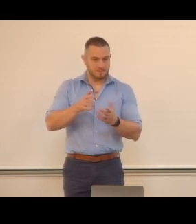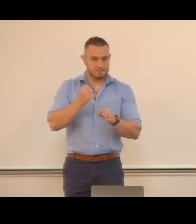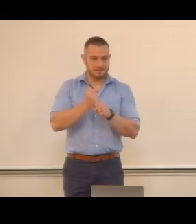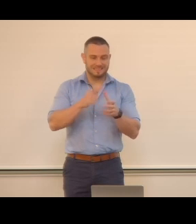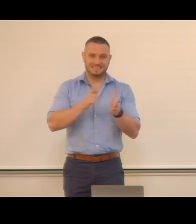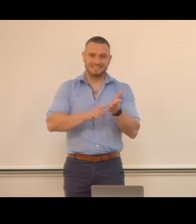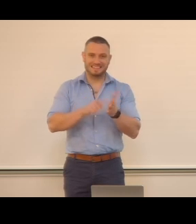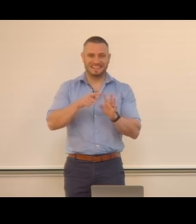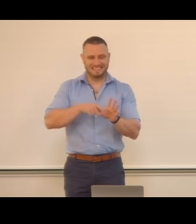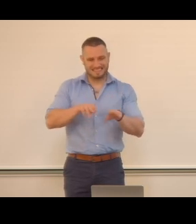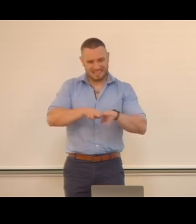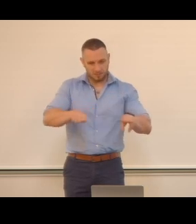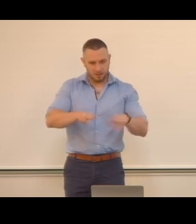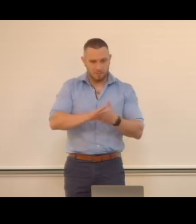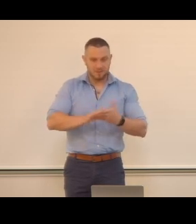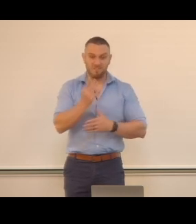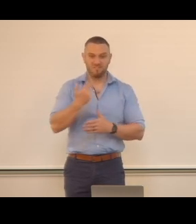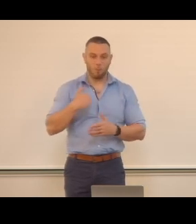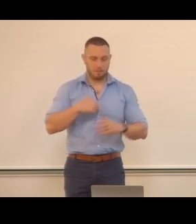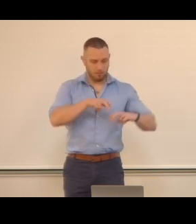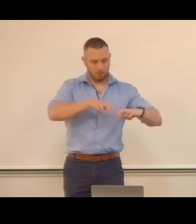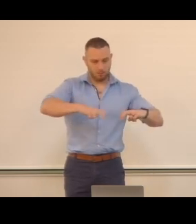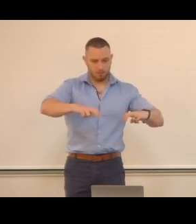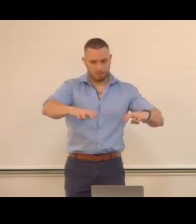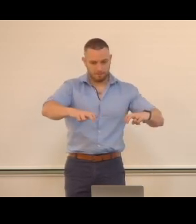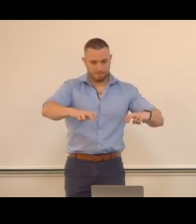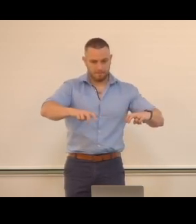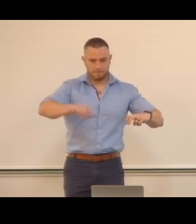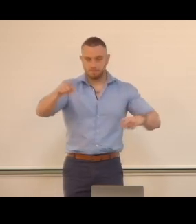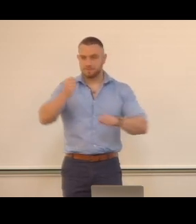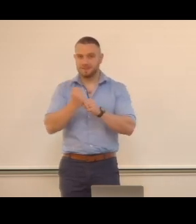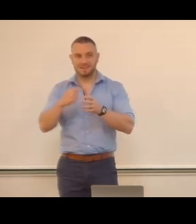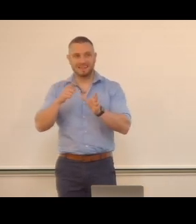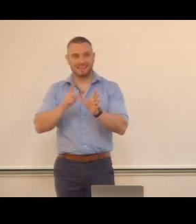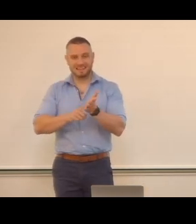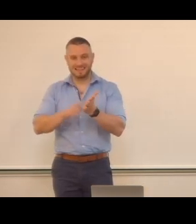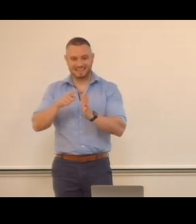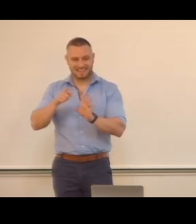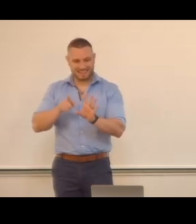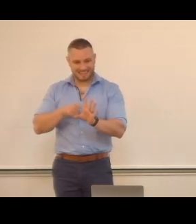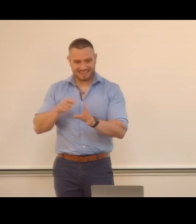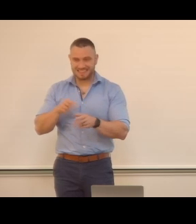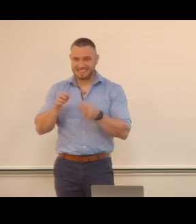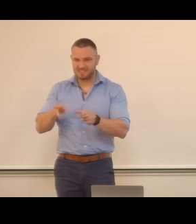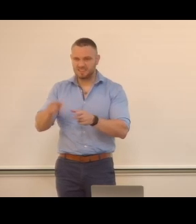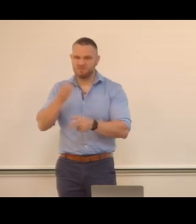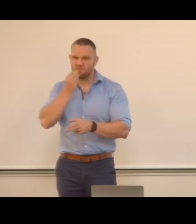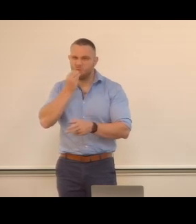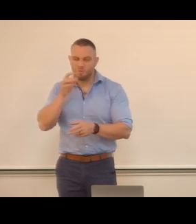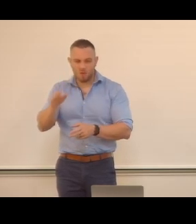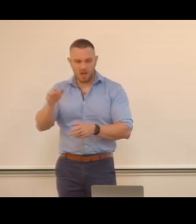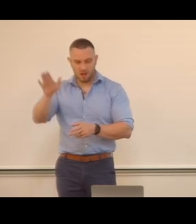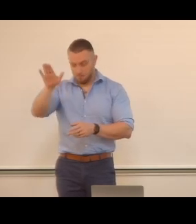upper left, so you can seat 4 people around the galley table. And then you have the galley system where you rehydrate your meals. On the bottom